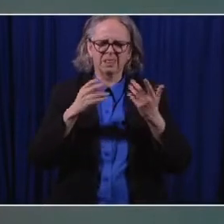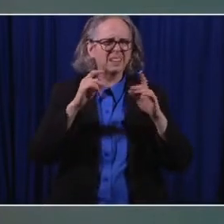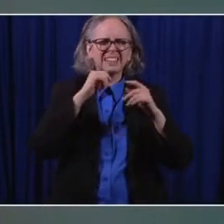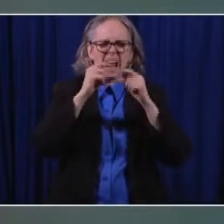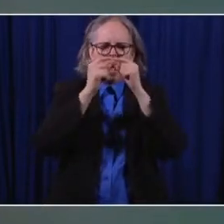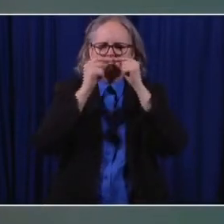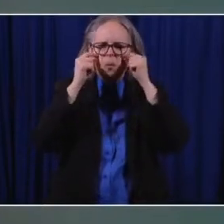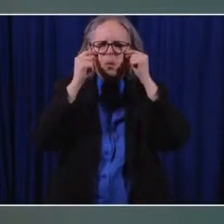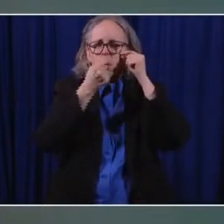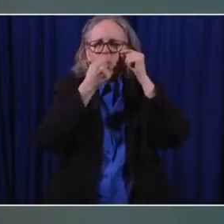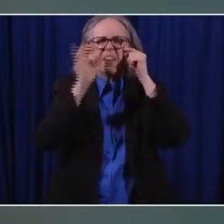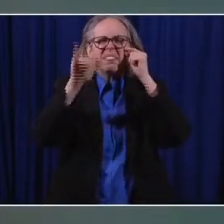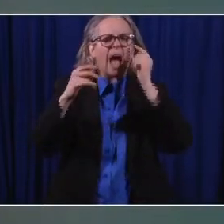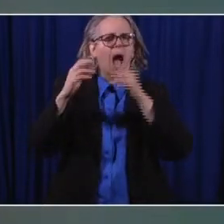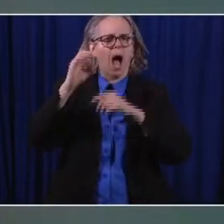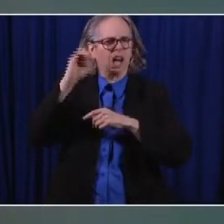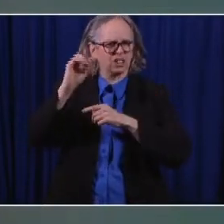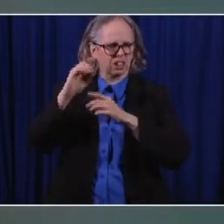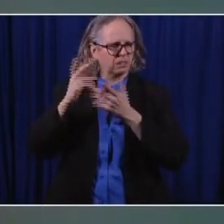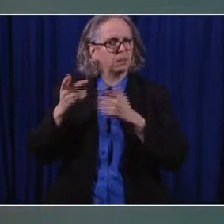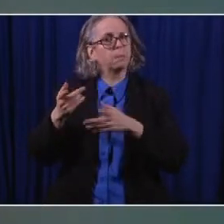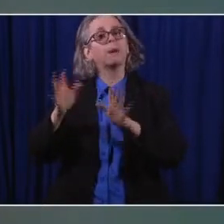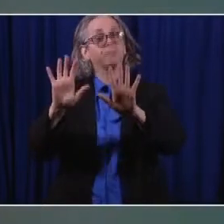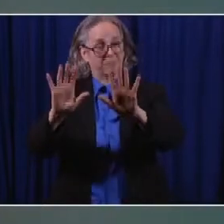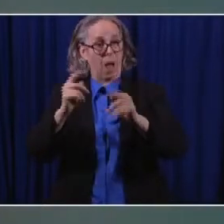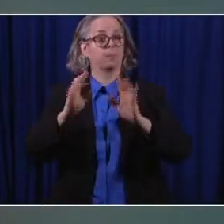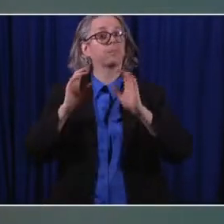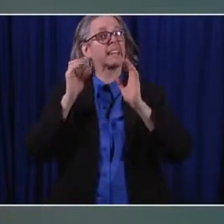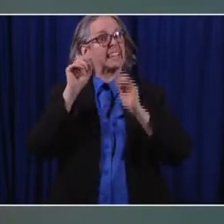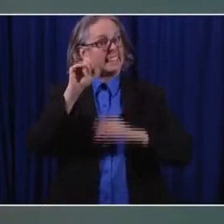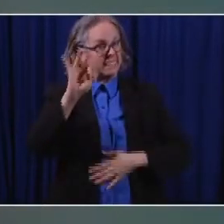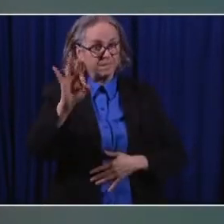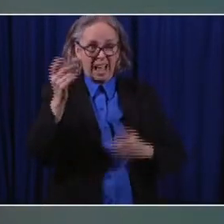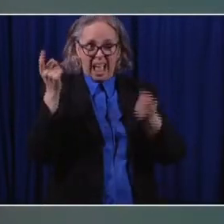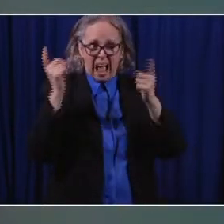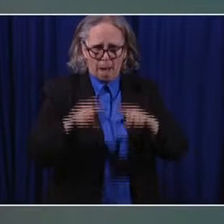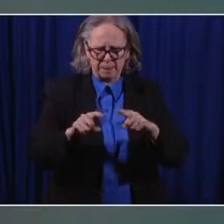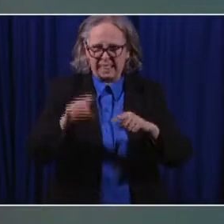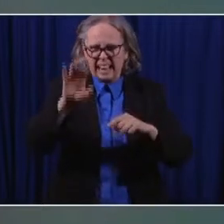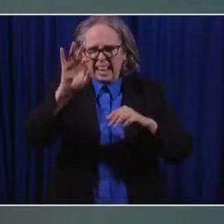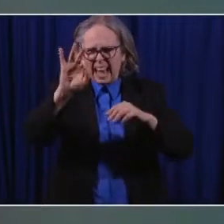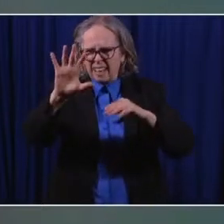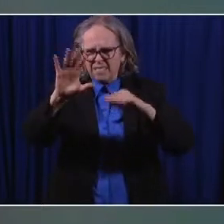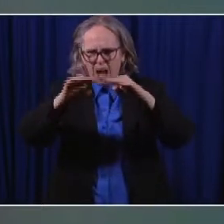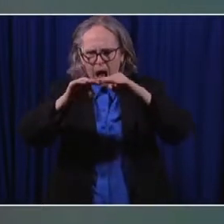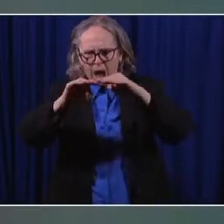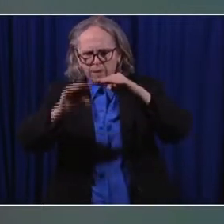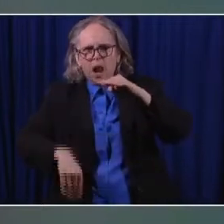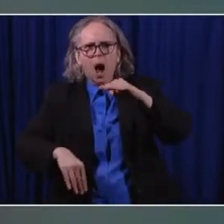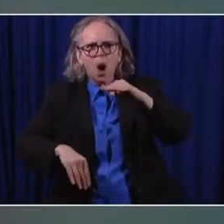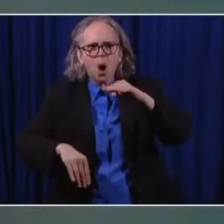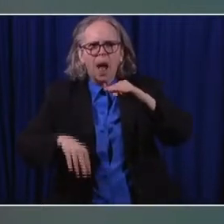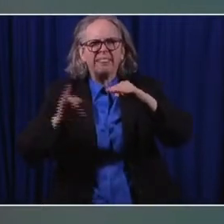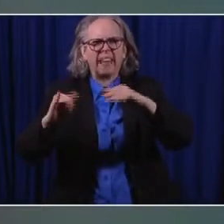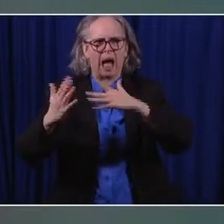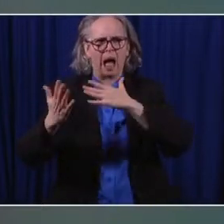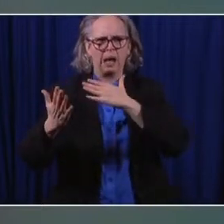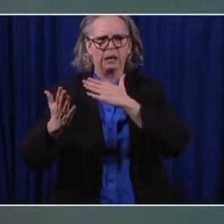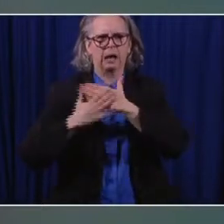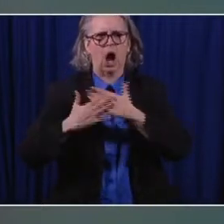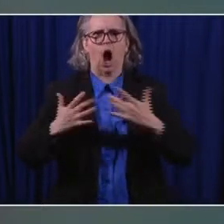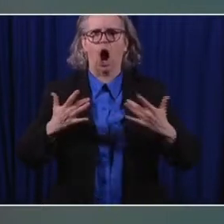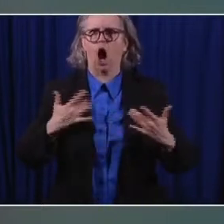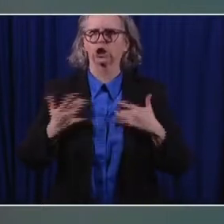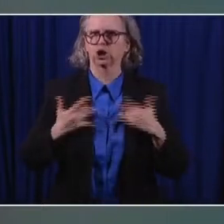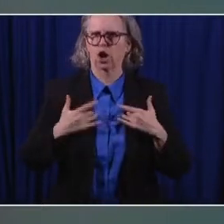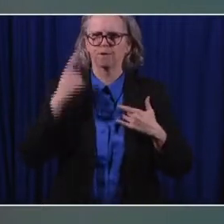lung diseases. If you are less than 95%, those are times where, we're concerned about